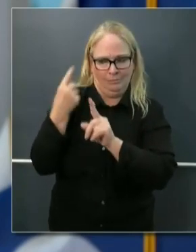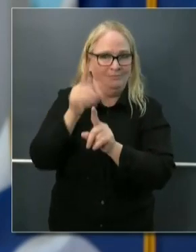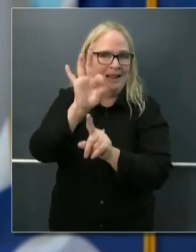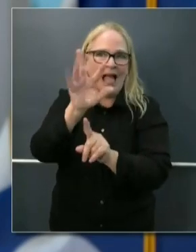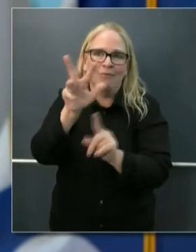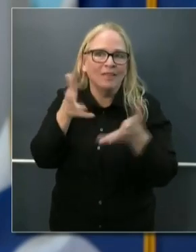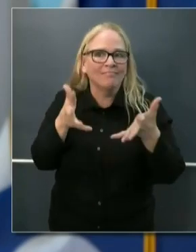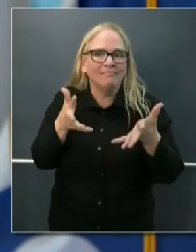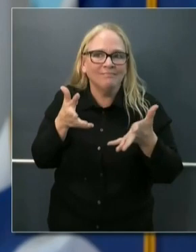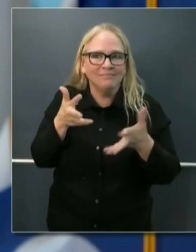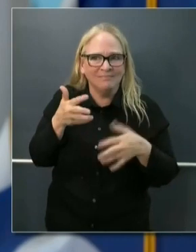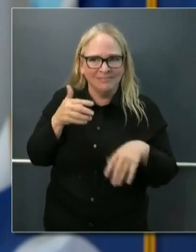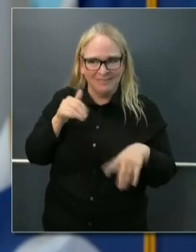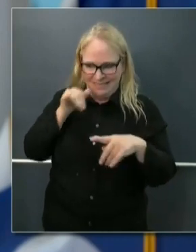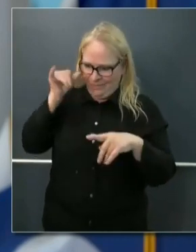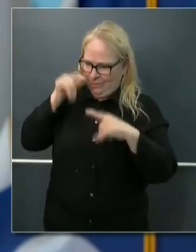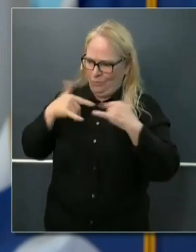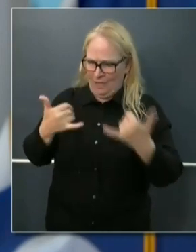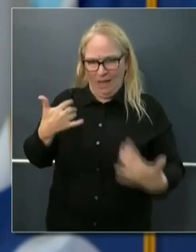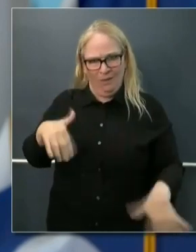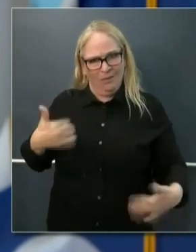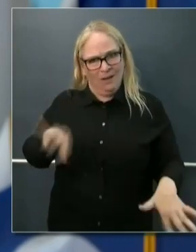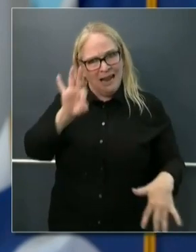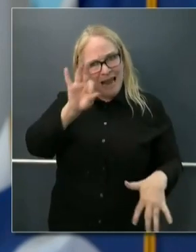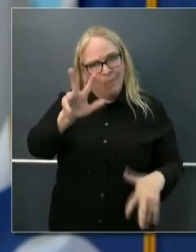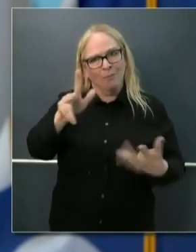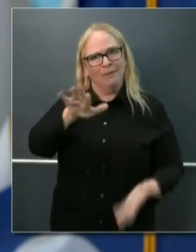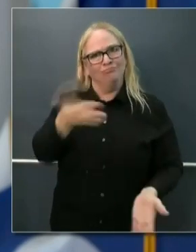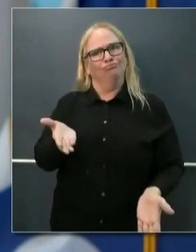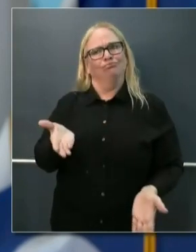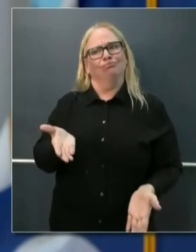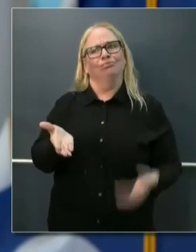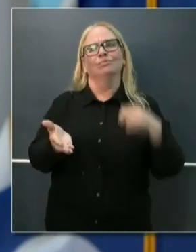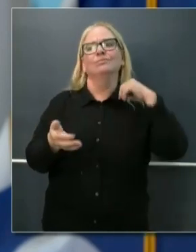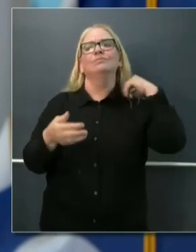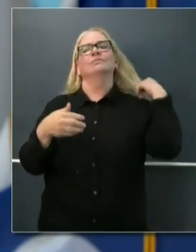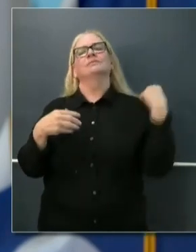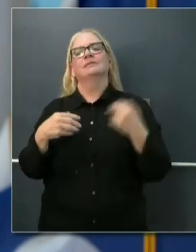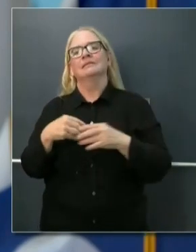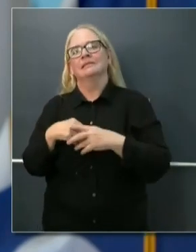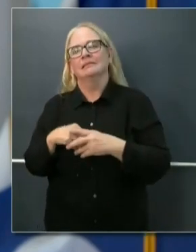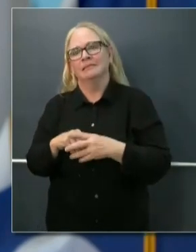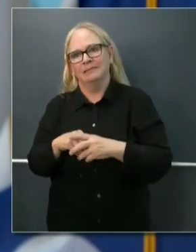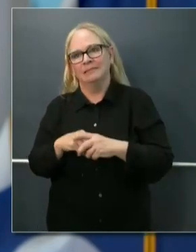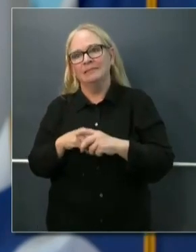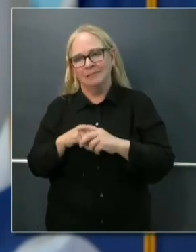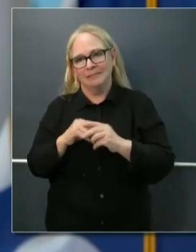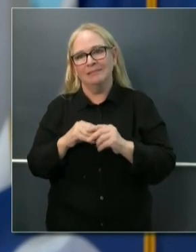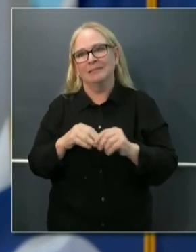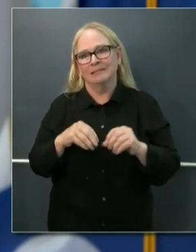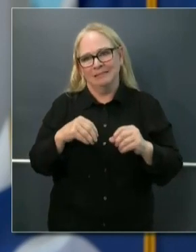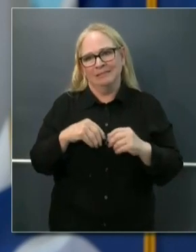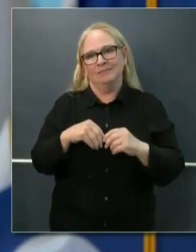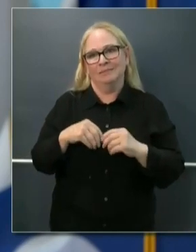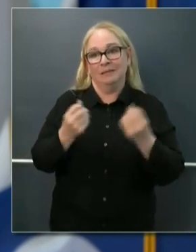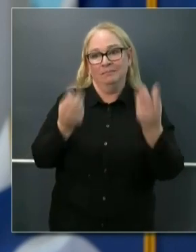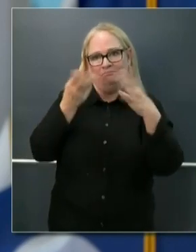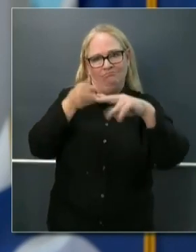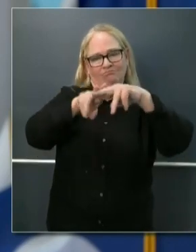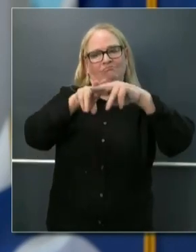yesterday till today. We saw 5% more people test positive over the last 24-hour period